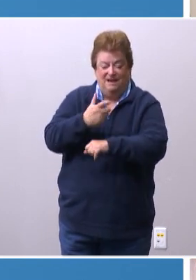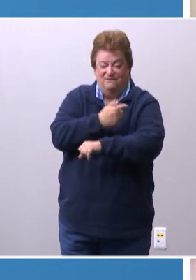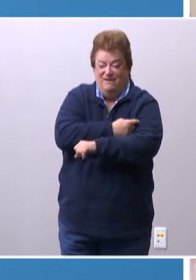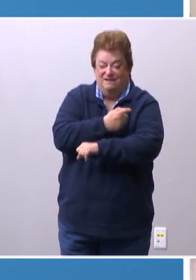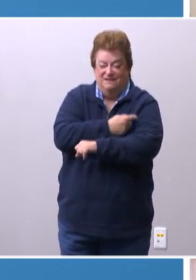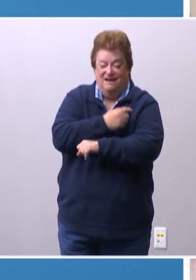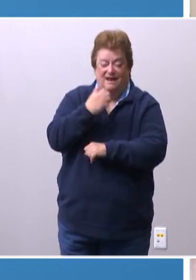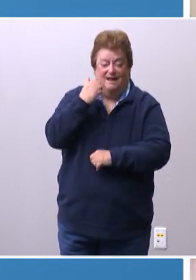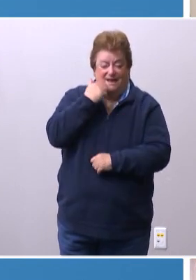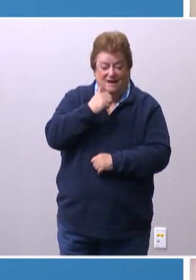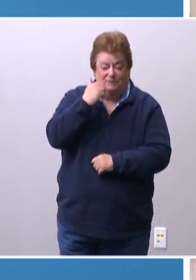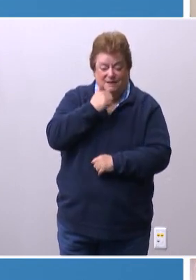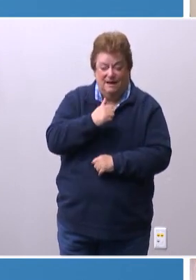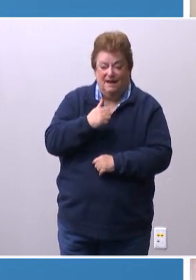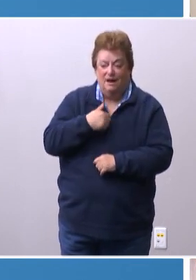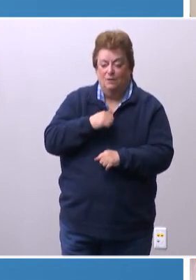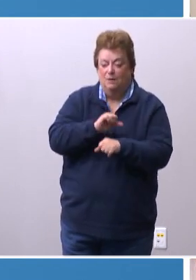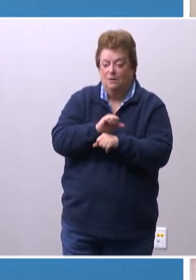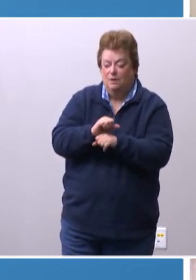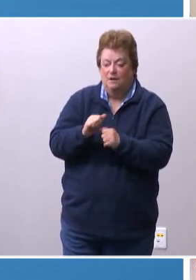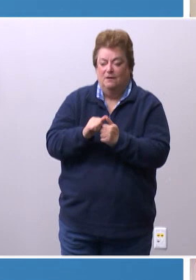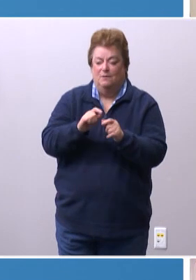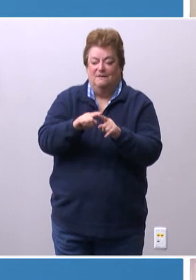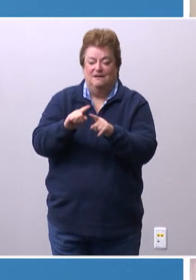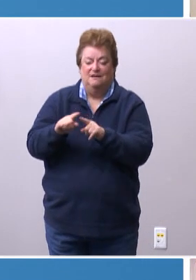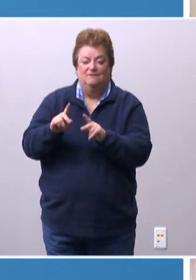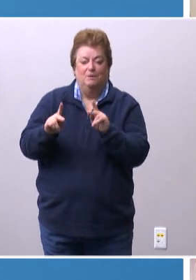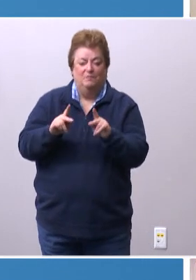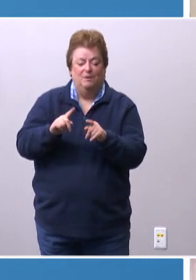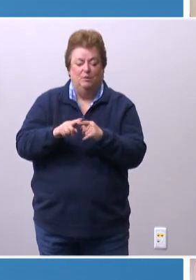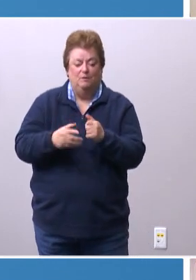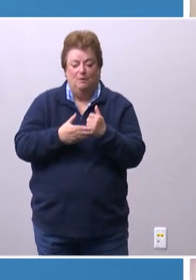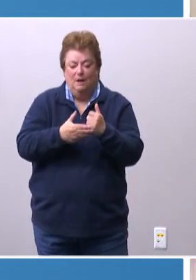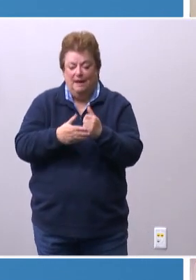to work with various partners to host clinics so you can get a